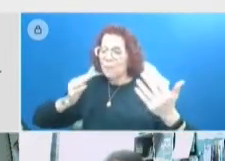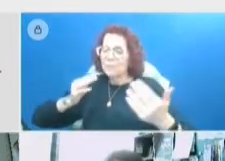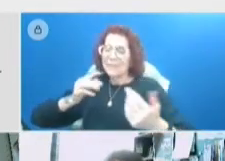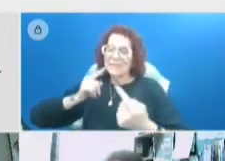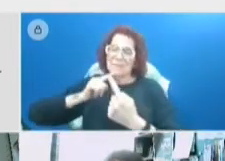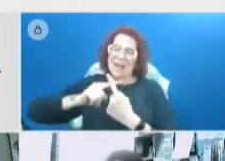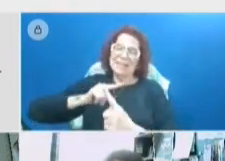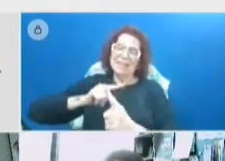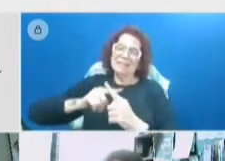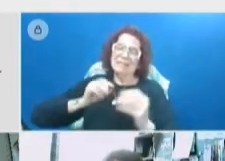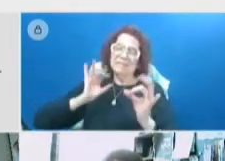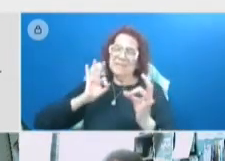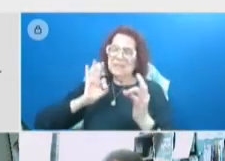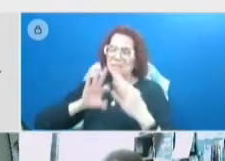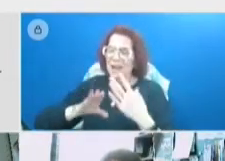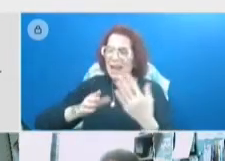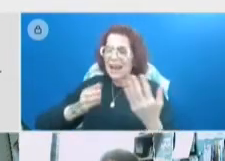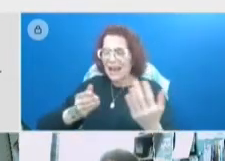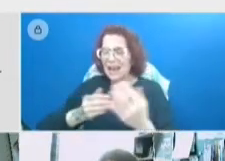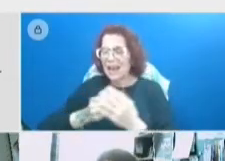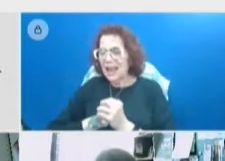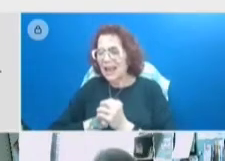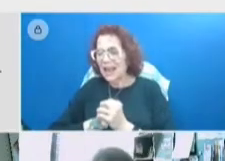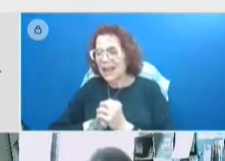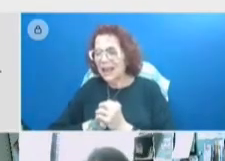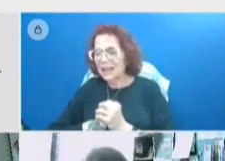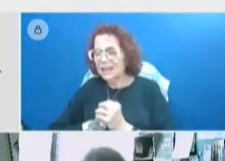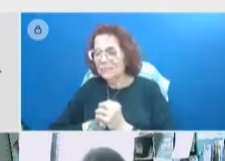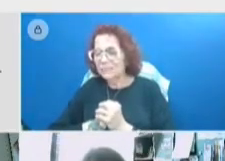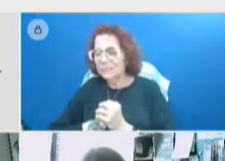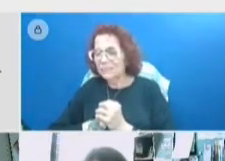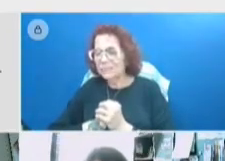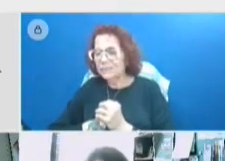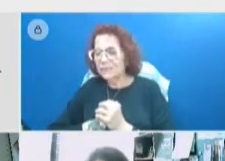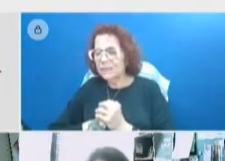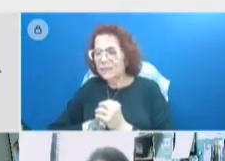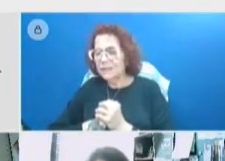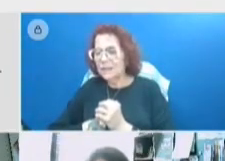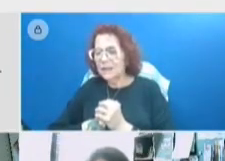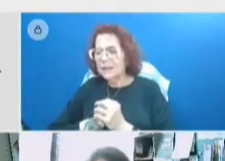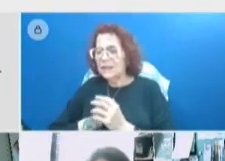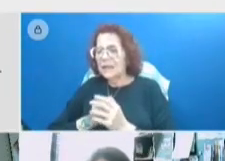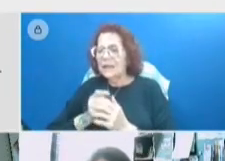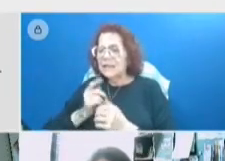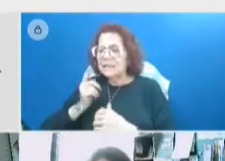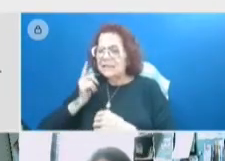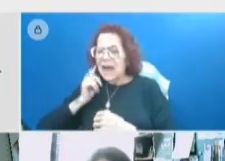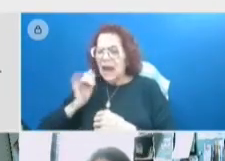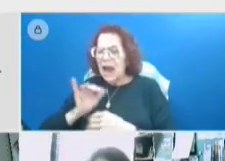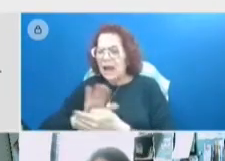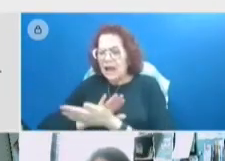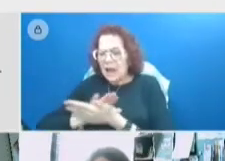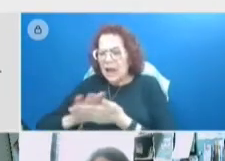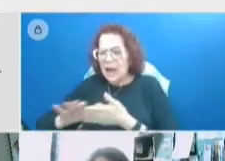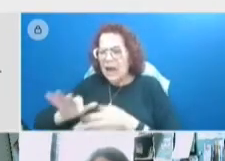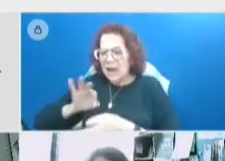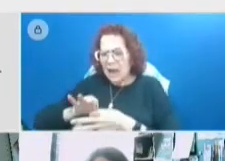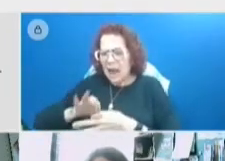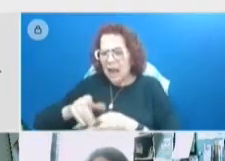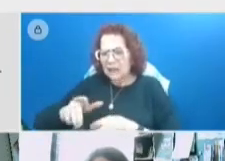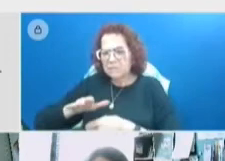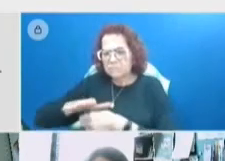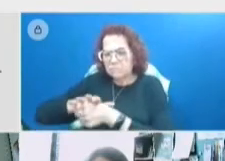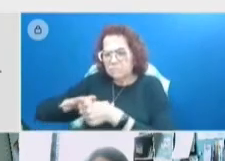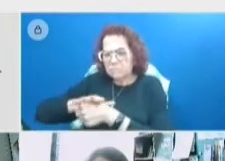For NICE Voter, we continue to work on several enhancements for that system, including adding local ballot information, and we